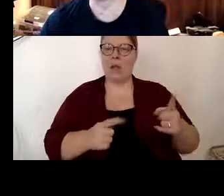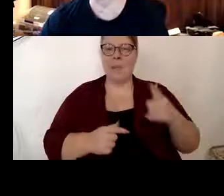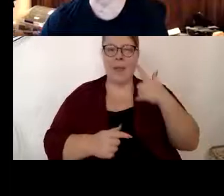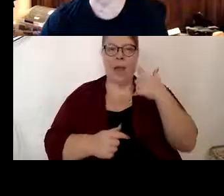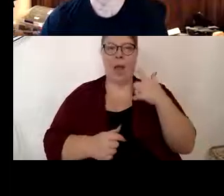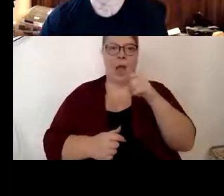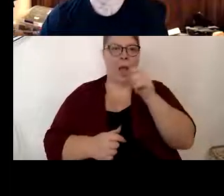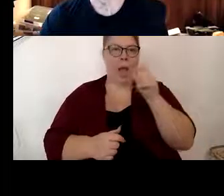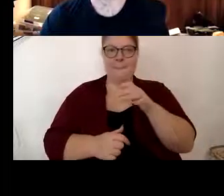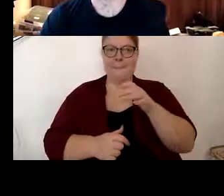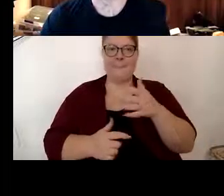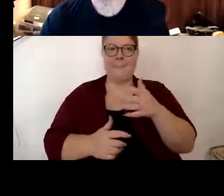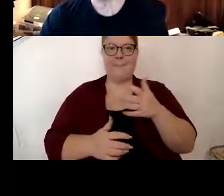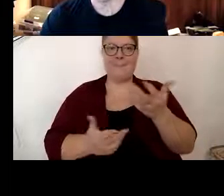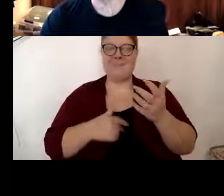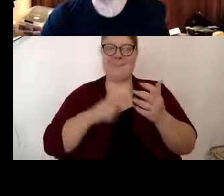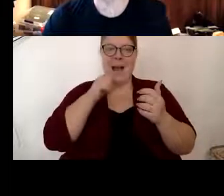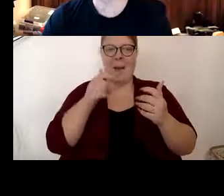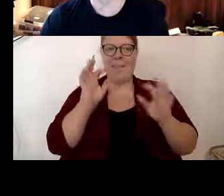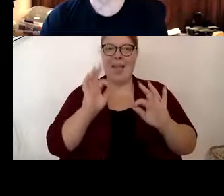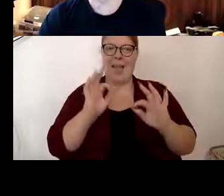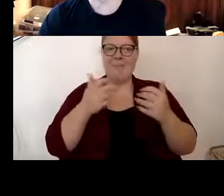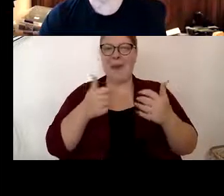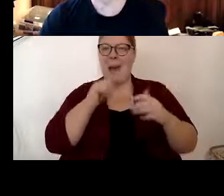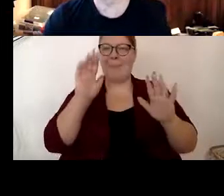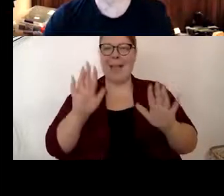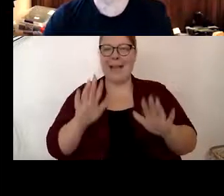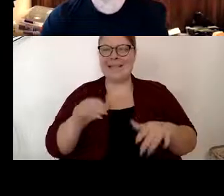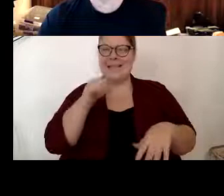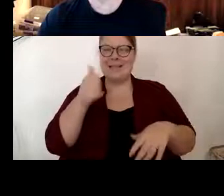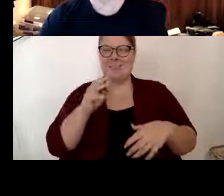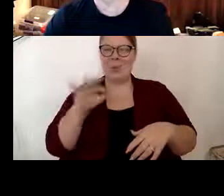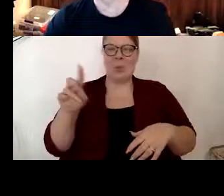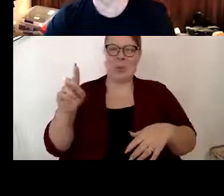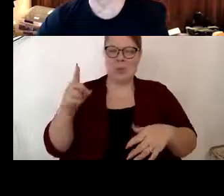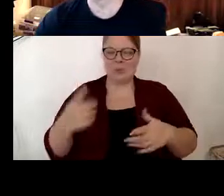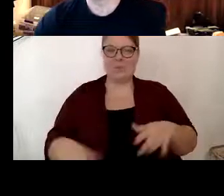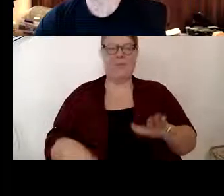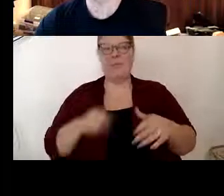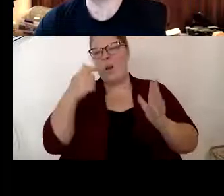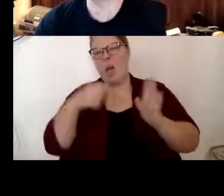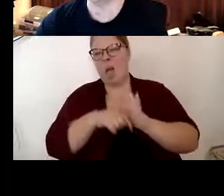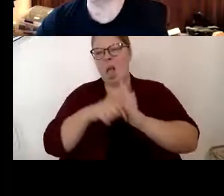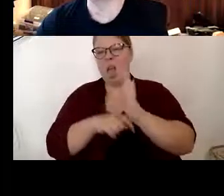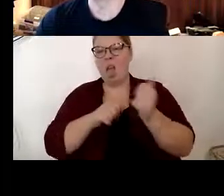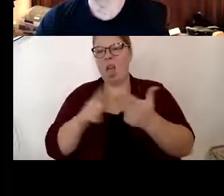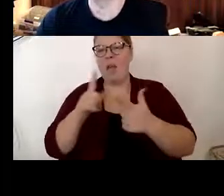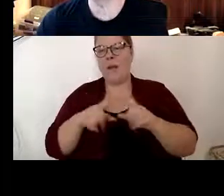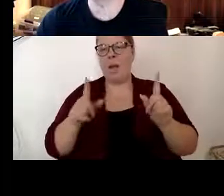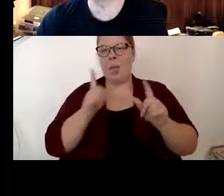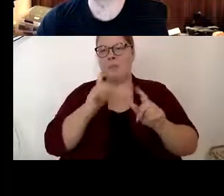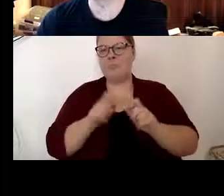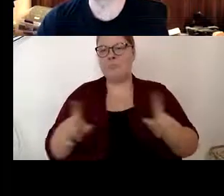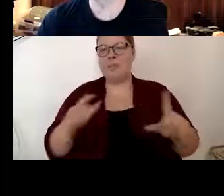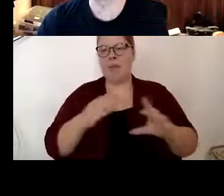unpleasant mood state. And I'm not going to go into all of these. Again, I'll give you the slides and you can look at those. And we found that